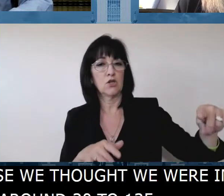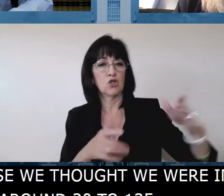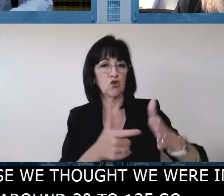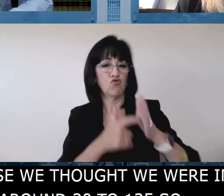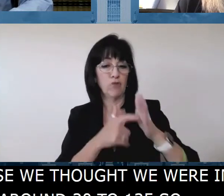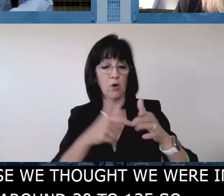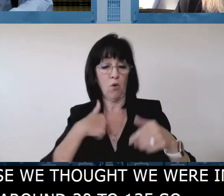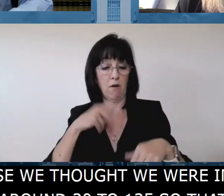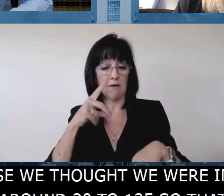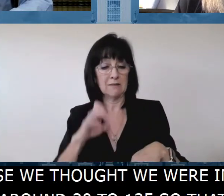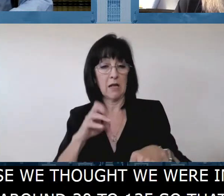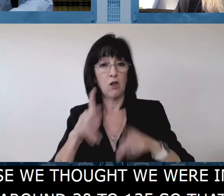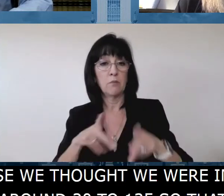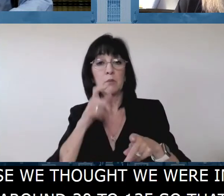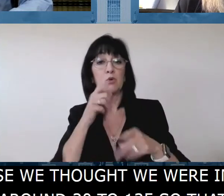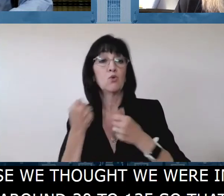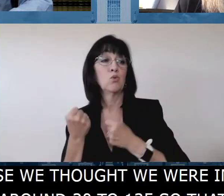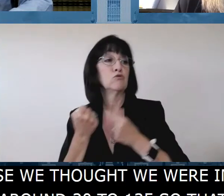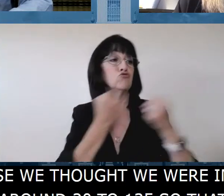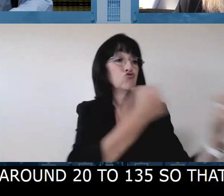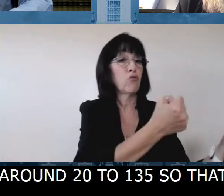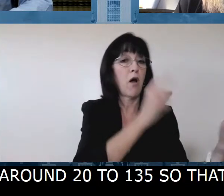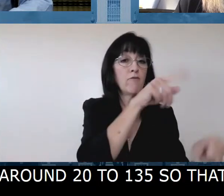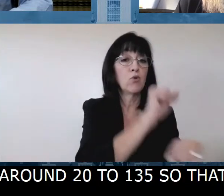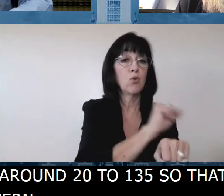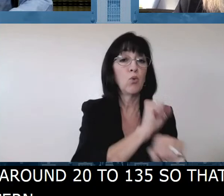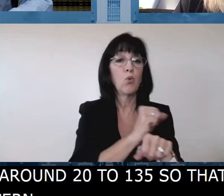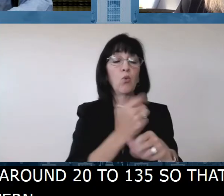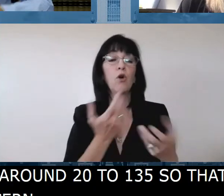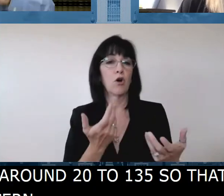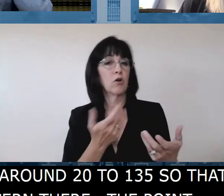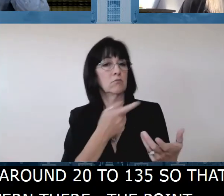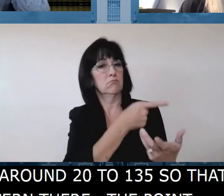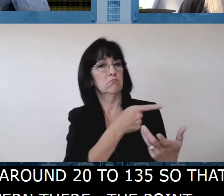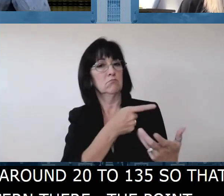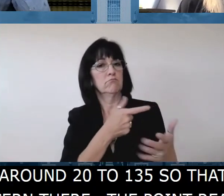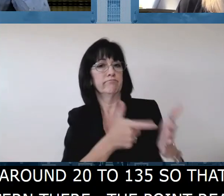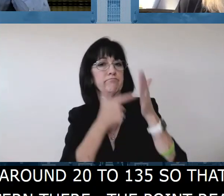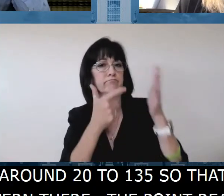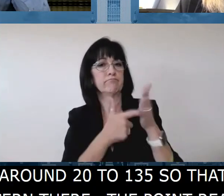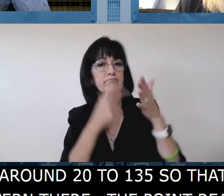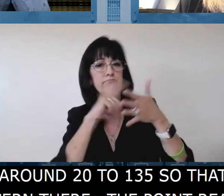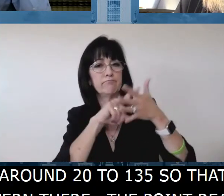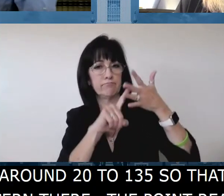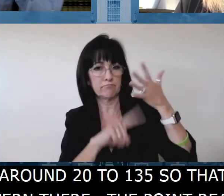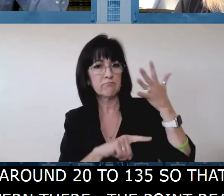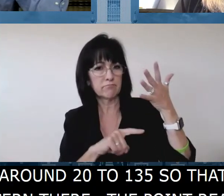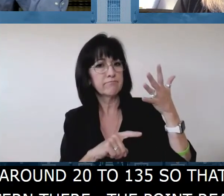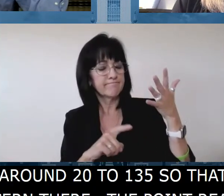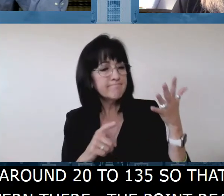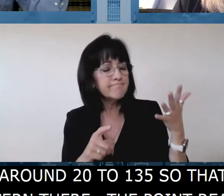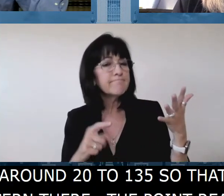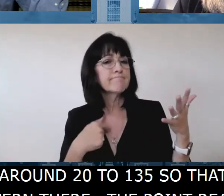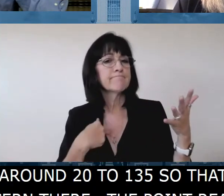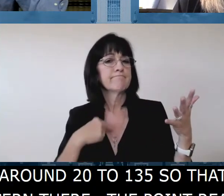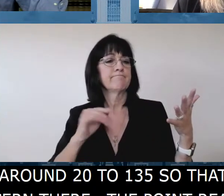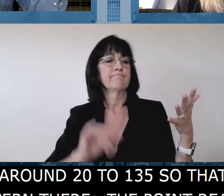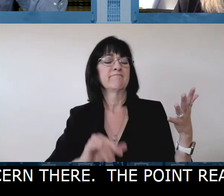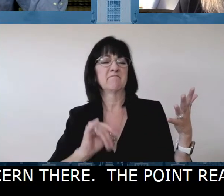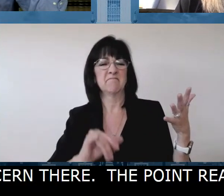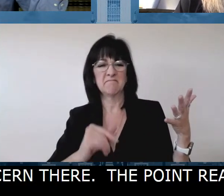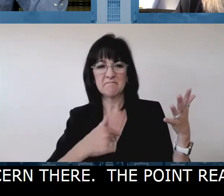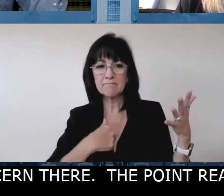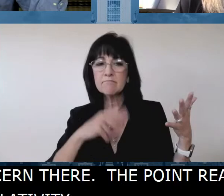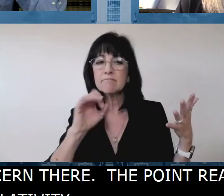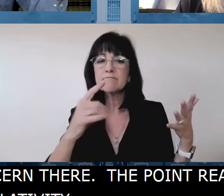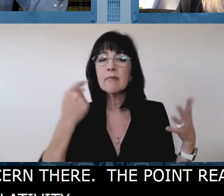has caused some concern there. The point really is to just establish some relativity with respect to where we were